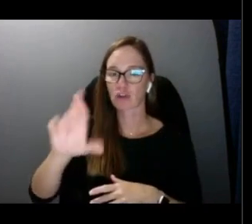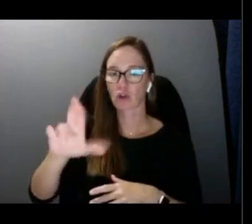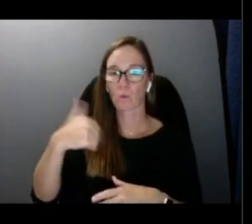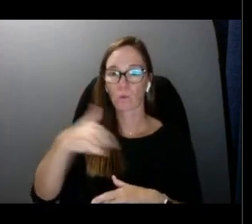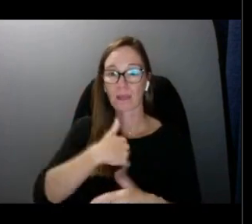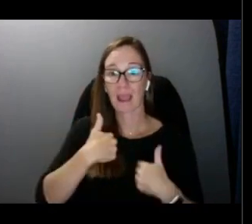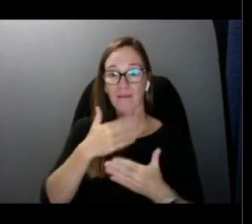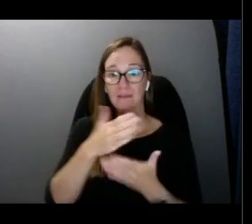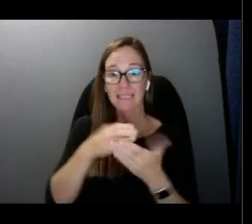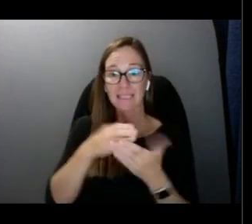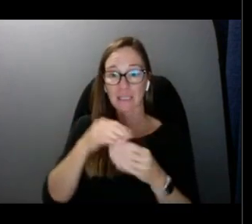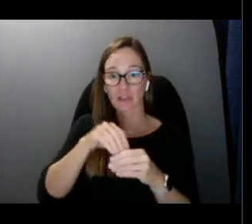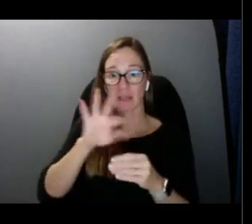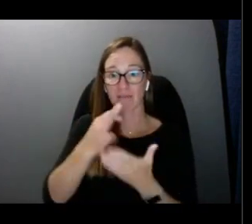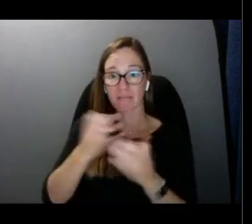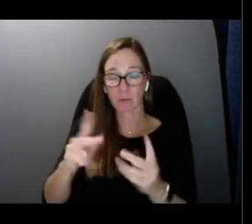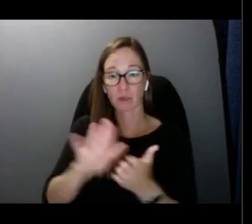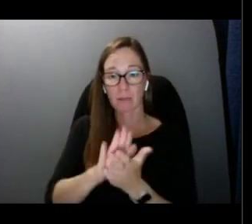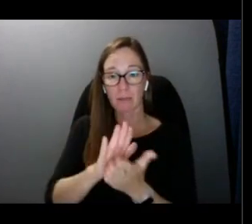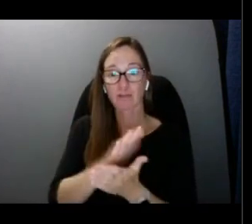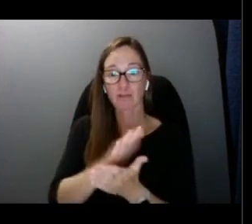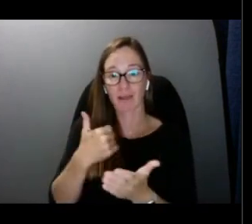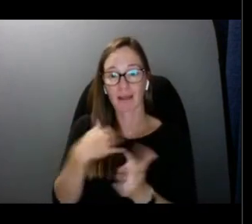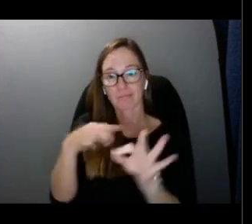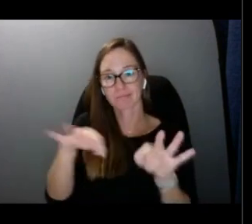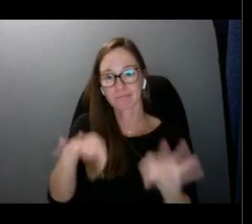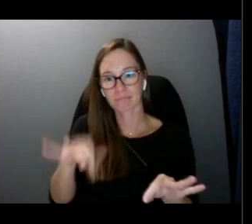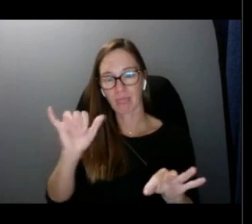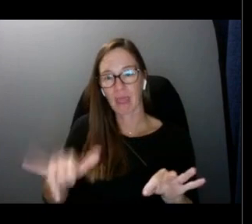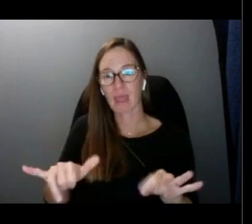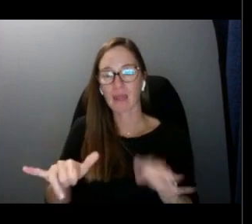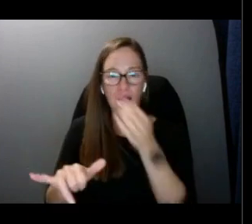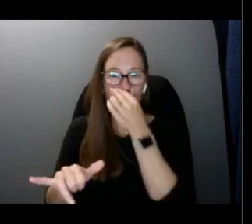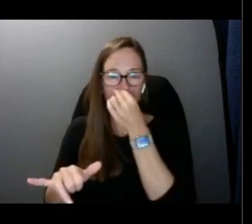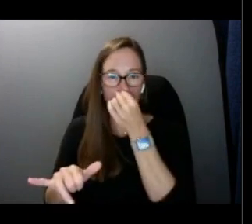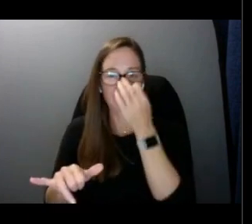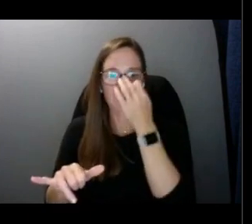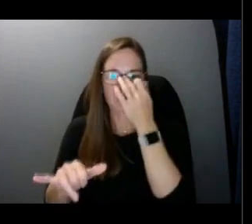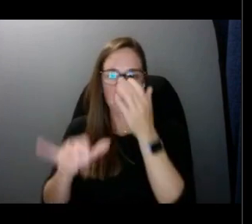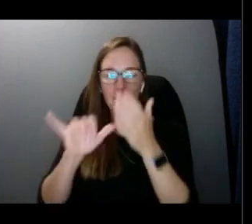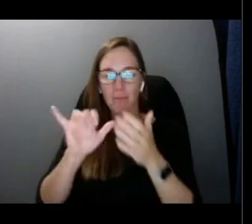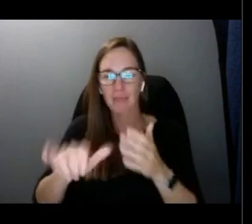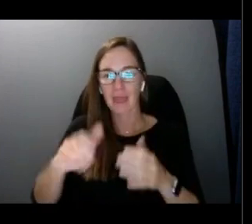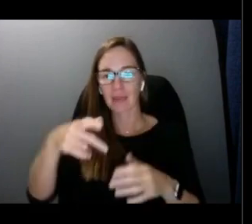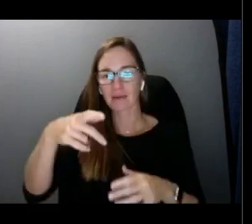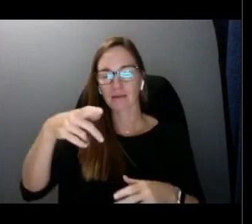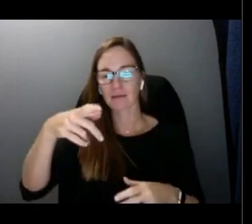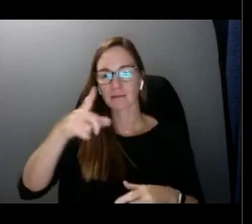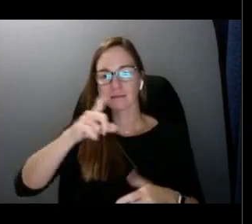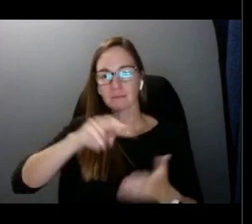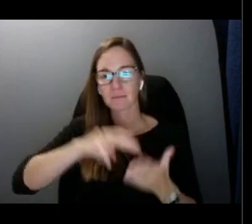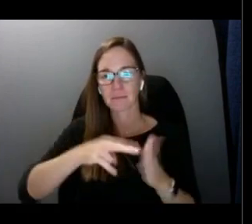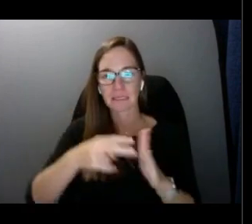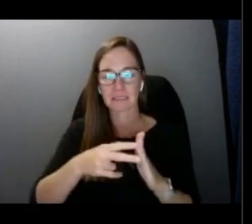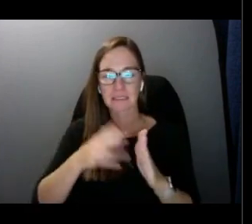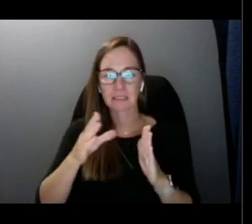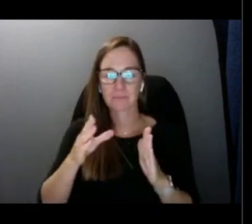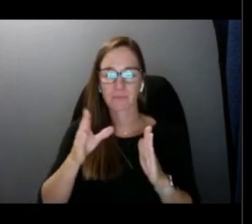the funding opportunity that talks about it, but climate service practitioners are,